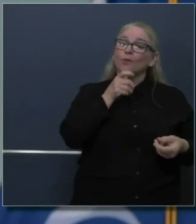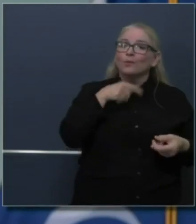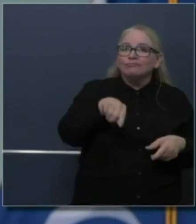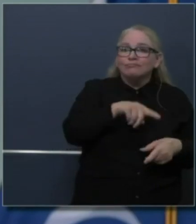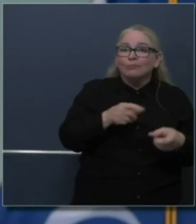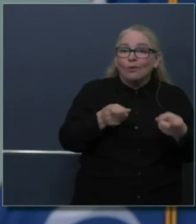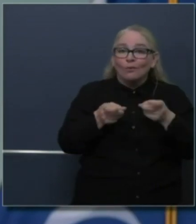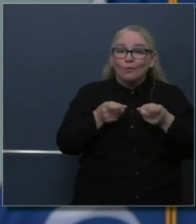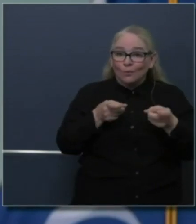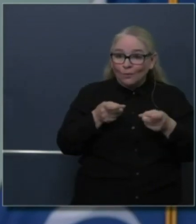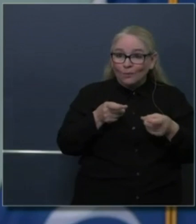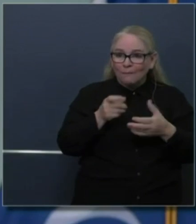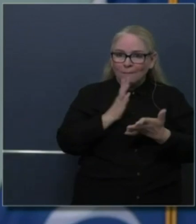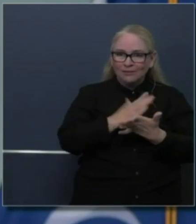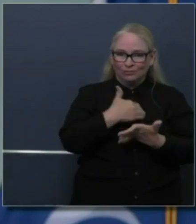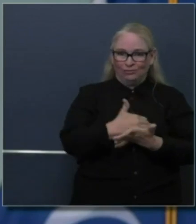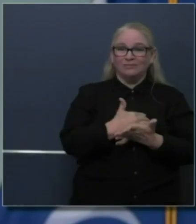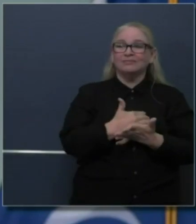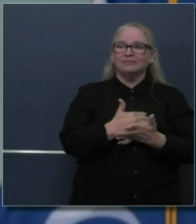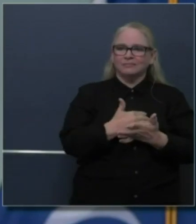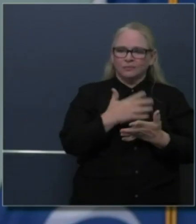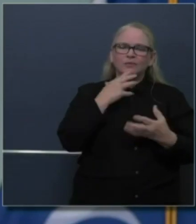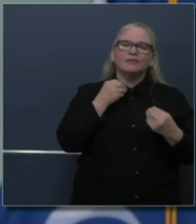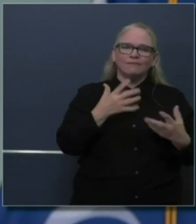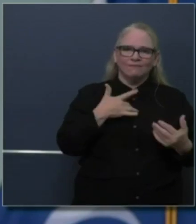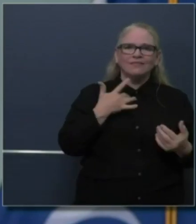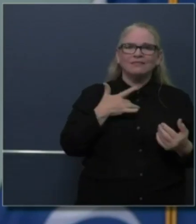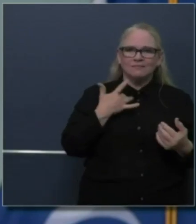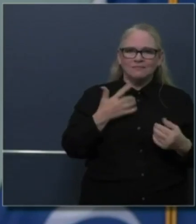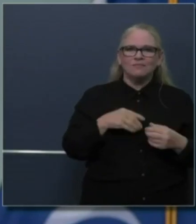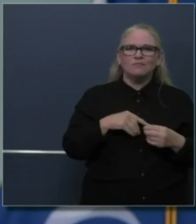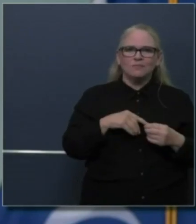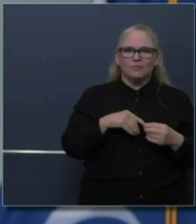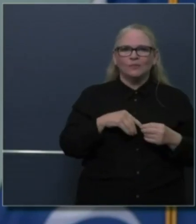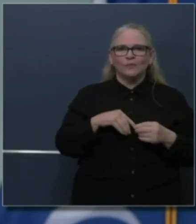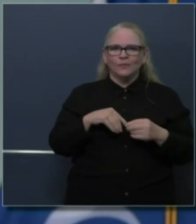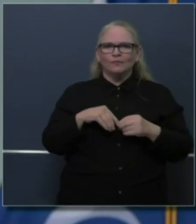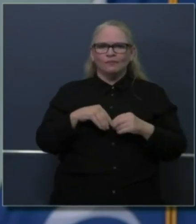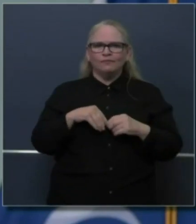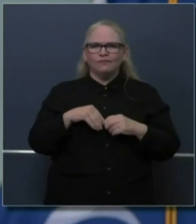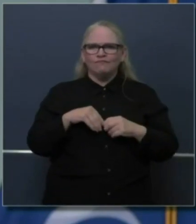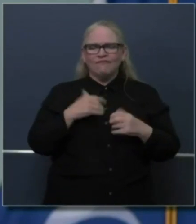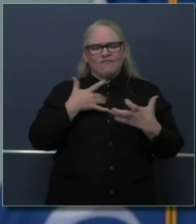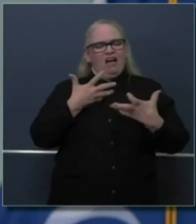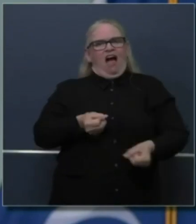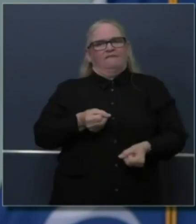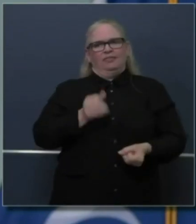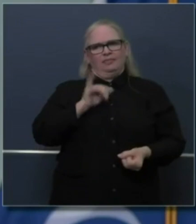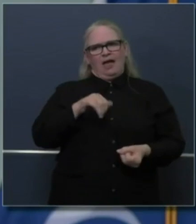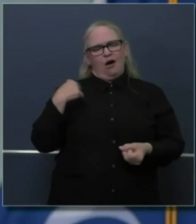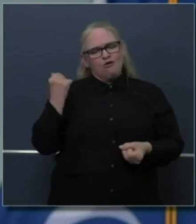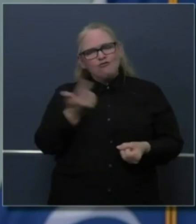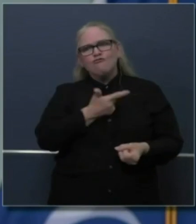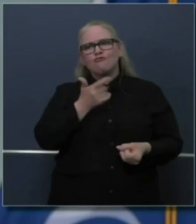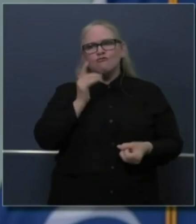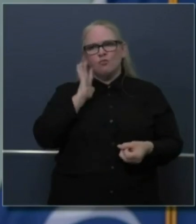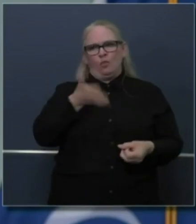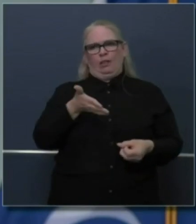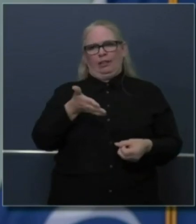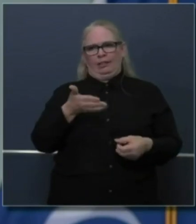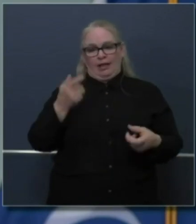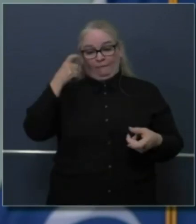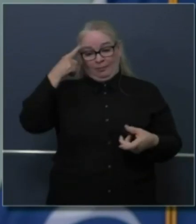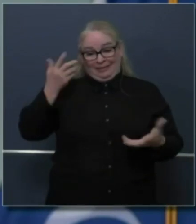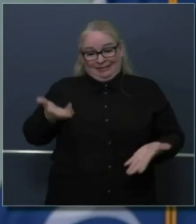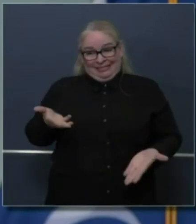colleagues to give them a sense of the scope and magnitude. And I have great expectation and great confidence that we'll do everything in our power to protect